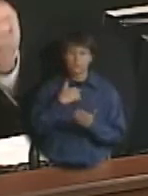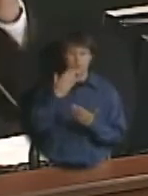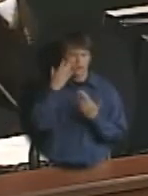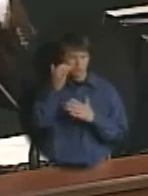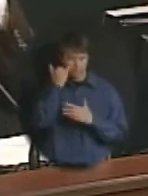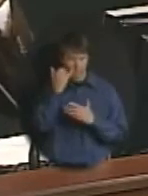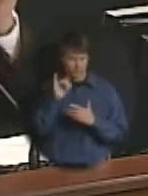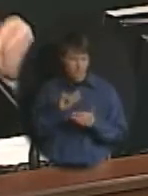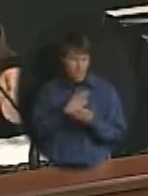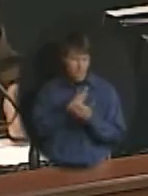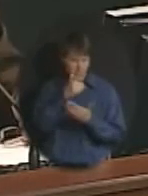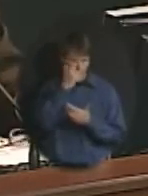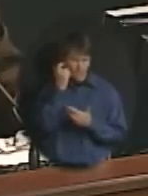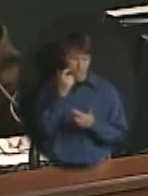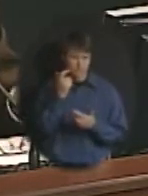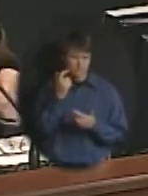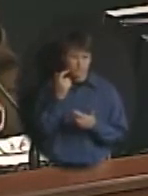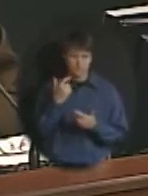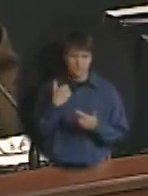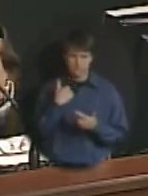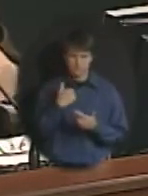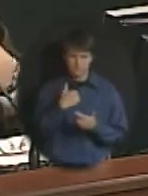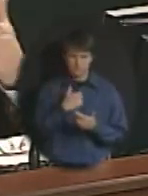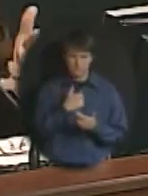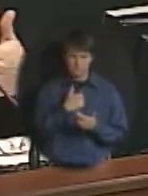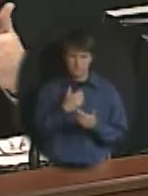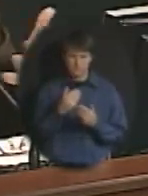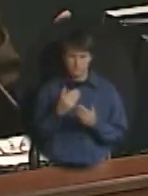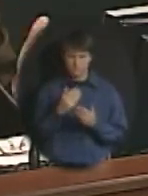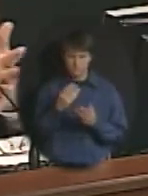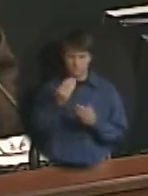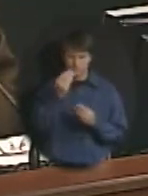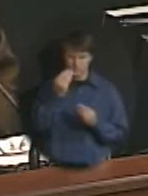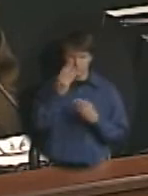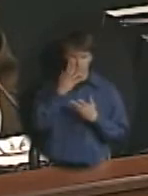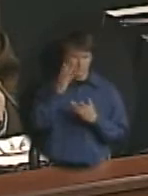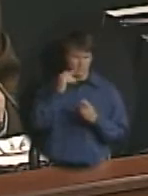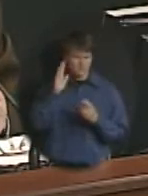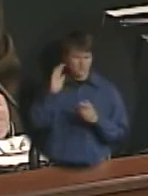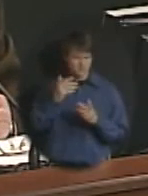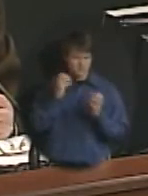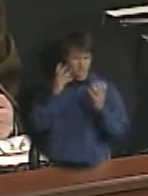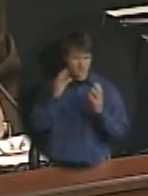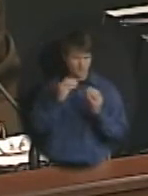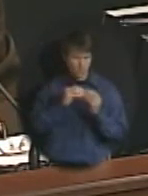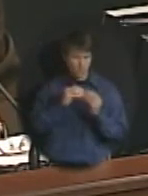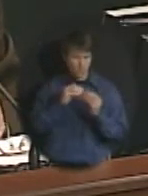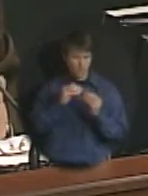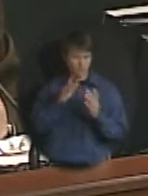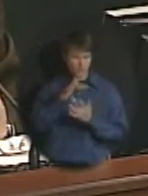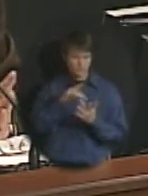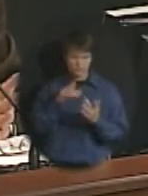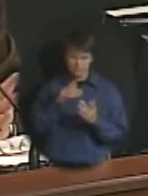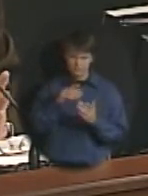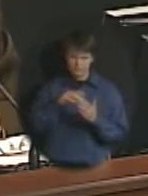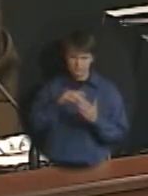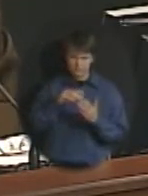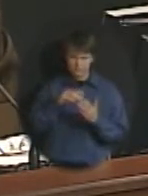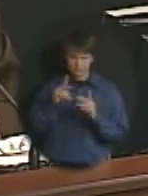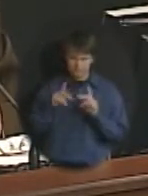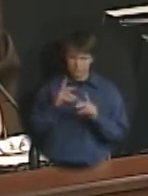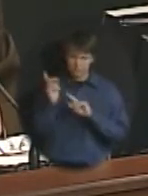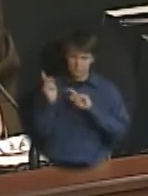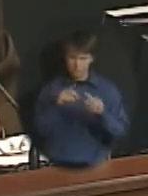it's because we are made more aware of it, but it just seems like we have a lot more trips this year of people being taken to the hospital via ambulance.